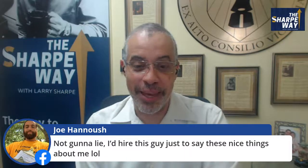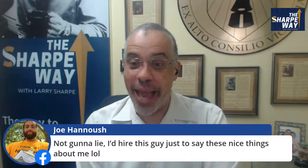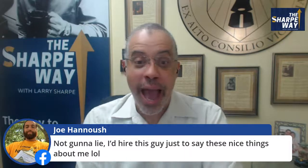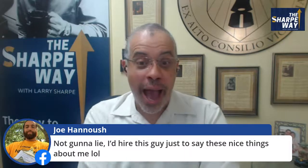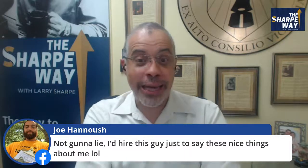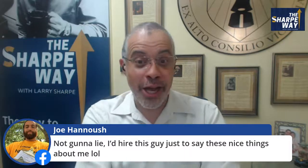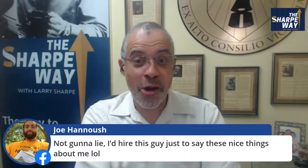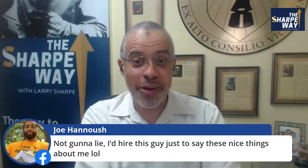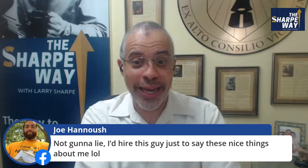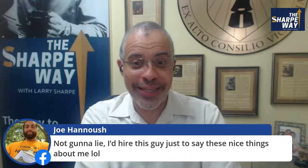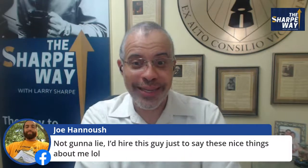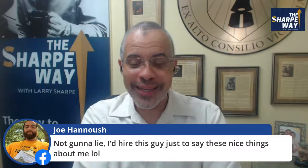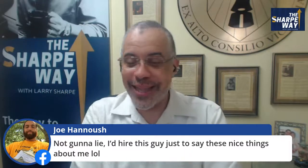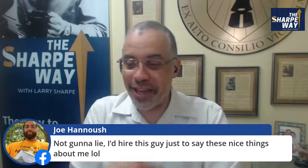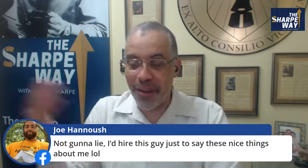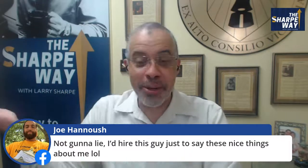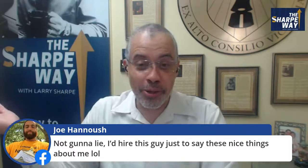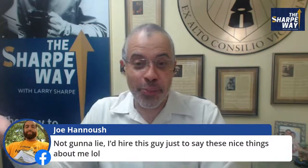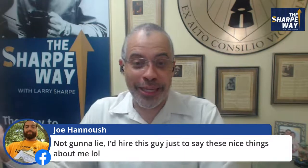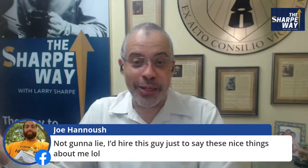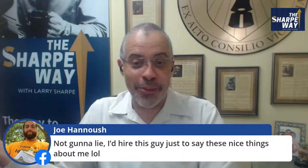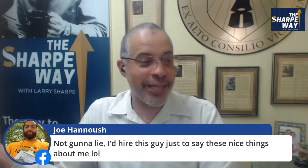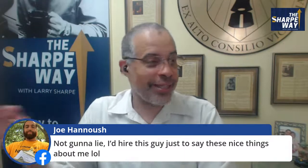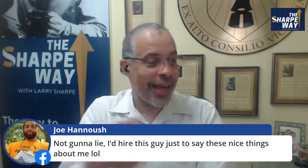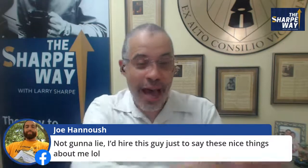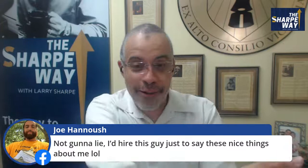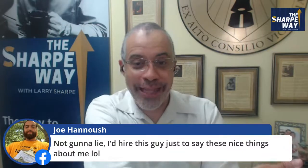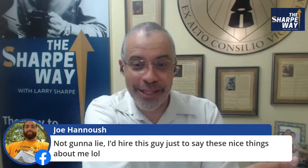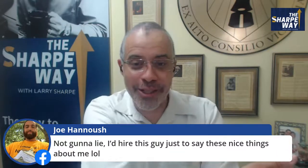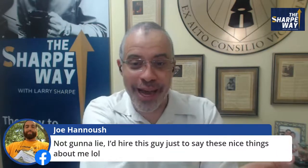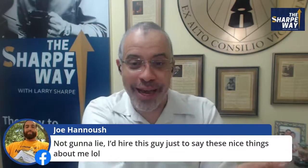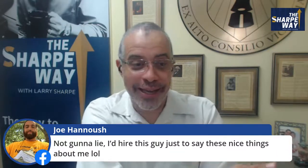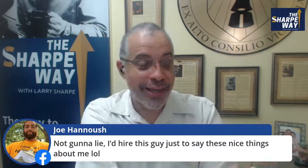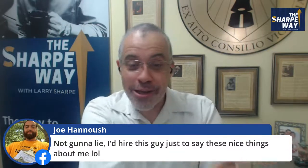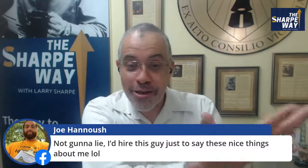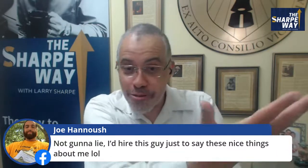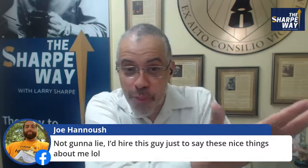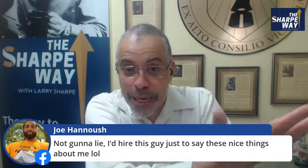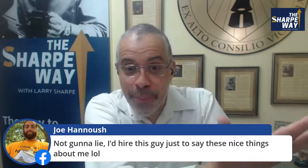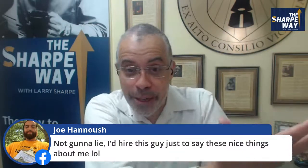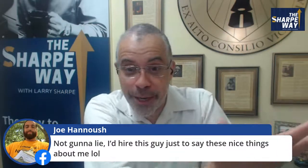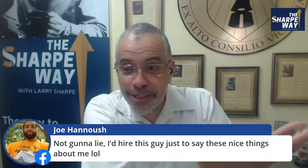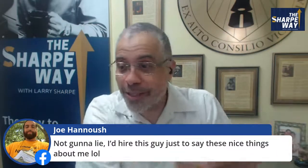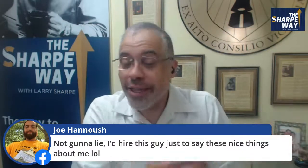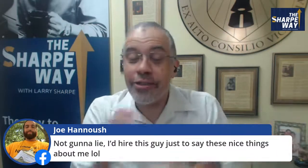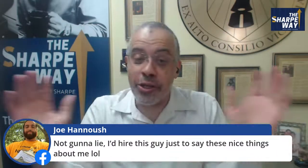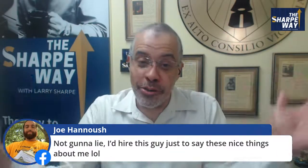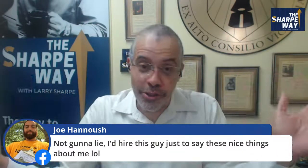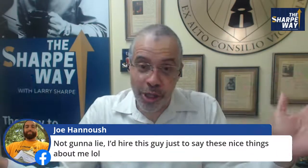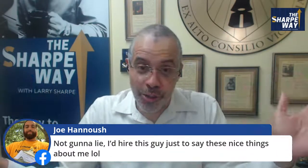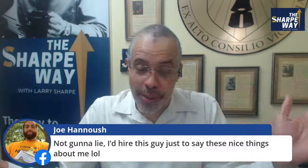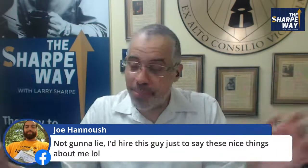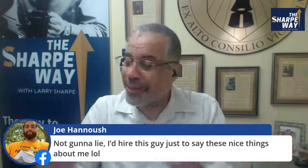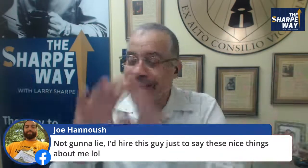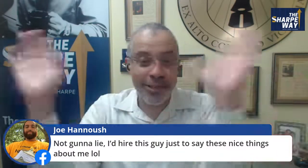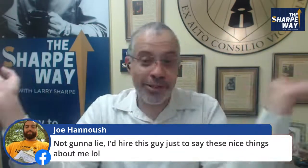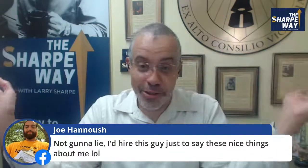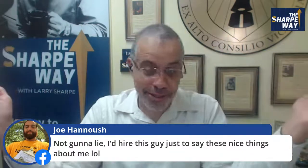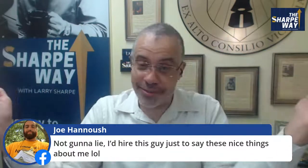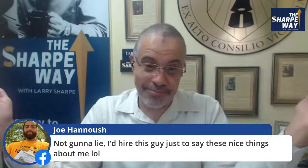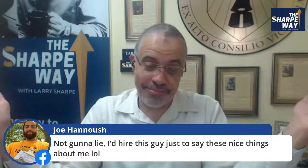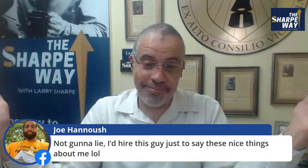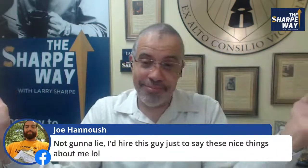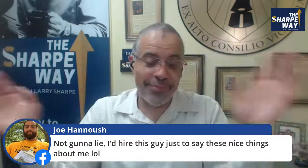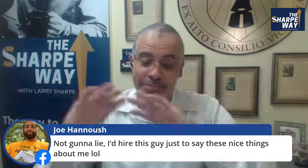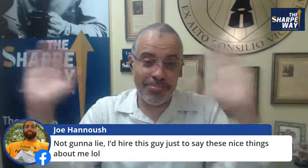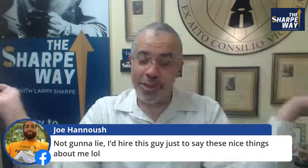things about me. I know, right? Like if I'm going to go speak someplace, I'll get this guy. Throw him a couple $100. Dude, show up.